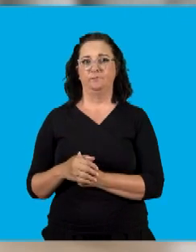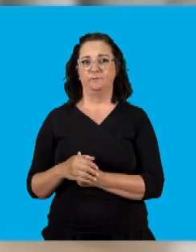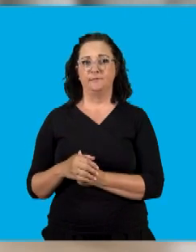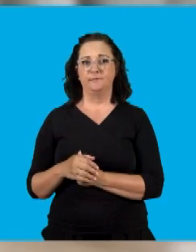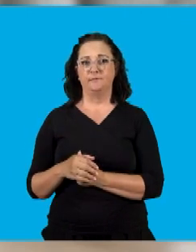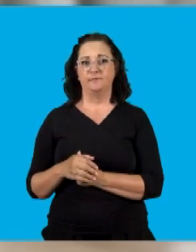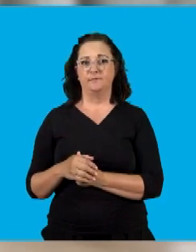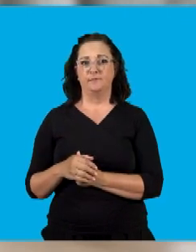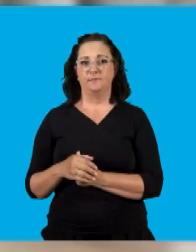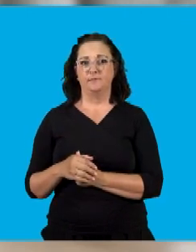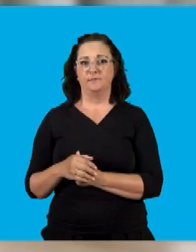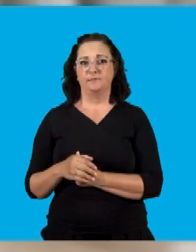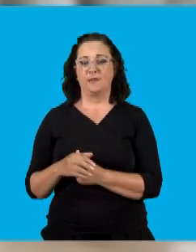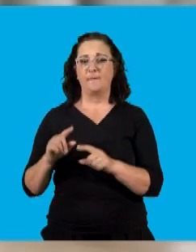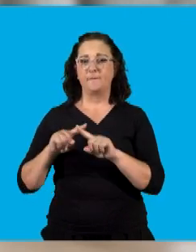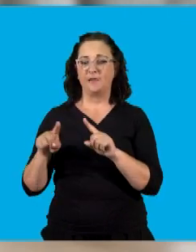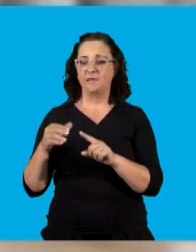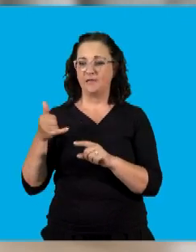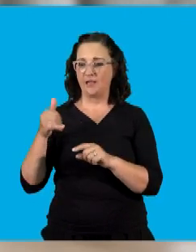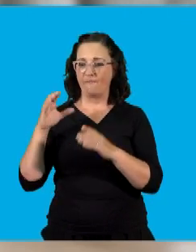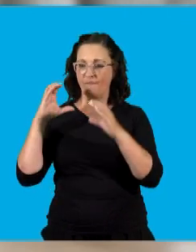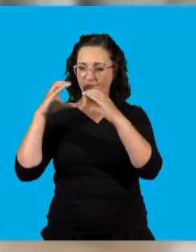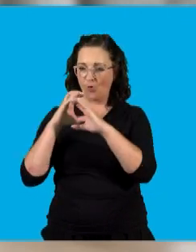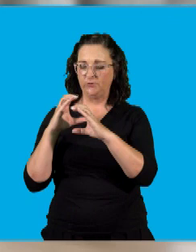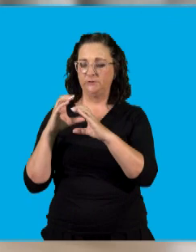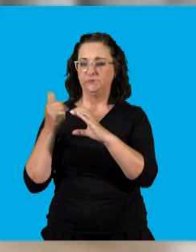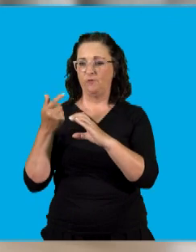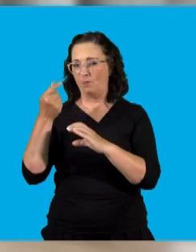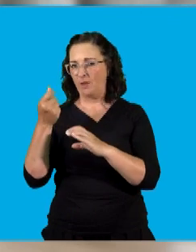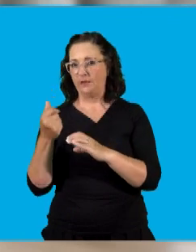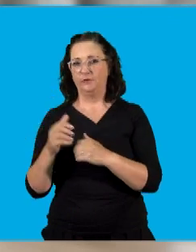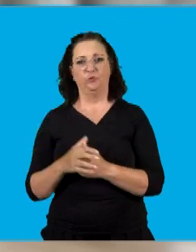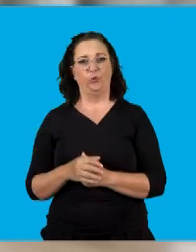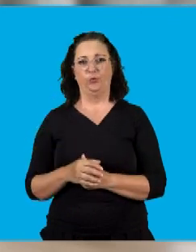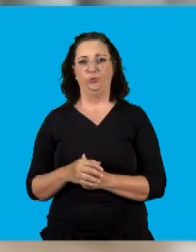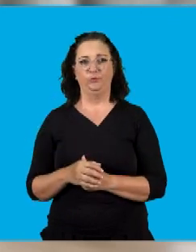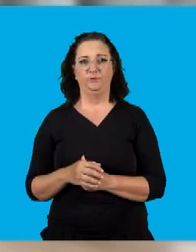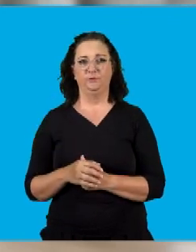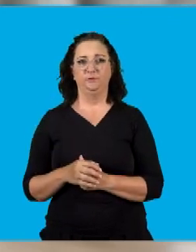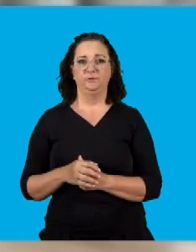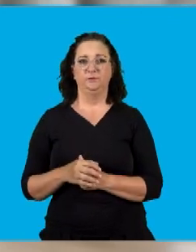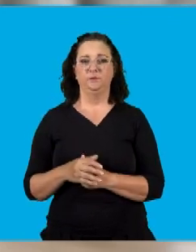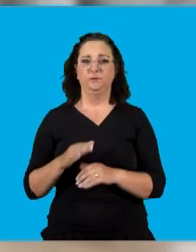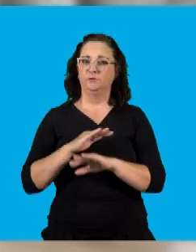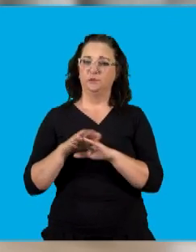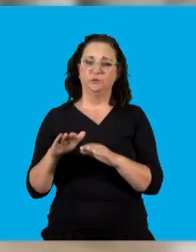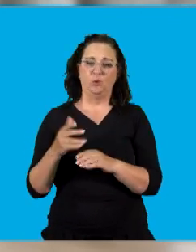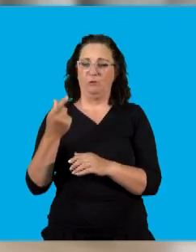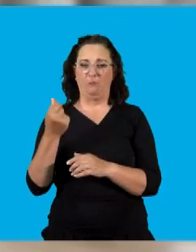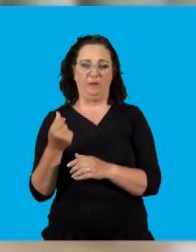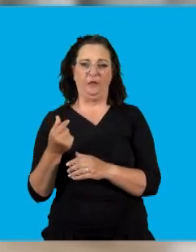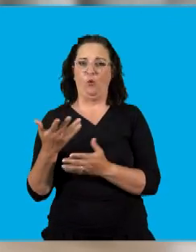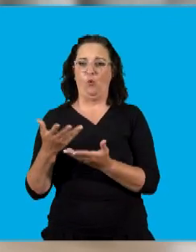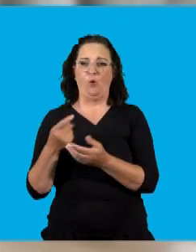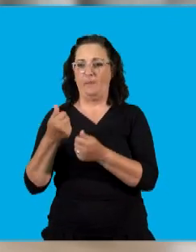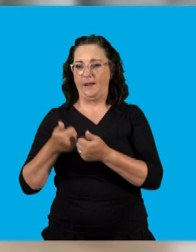not incorporated for making any profit because there's no money or return that